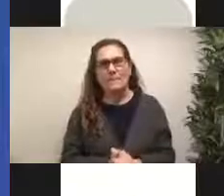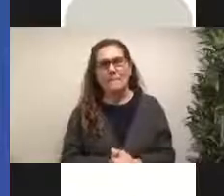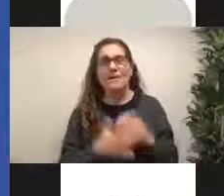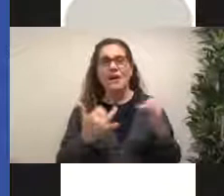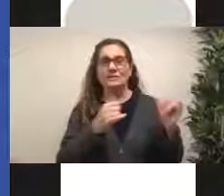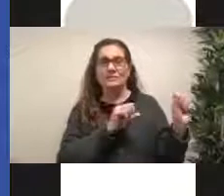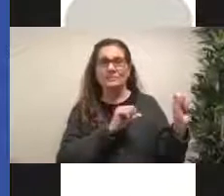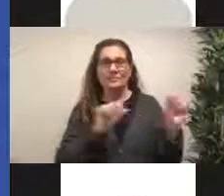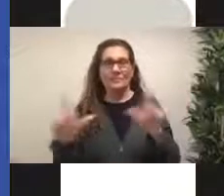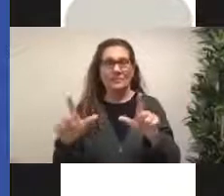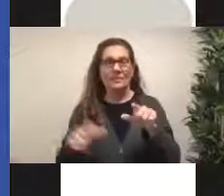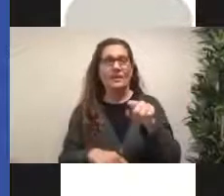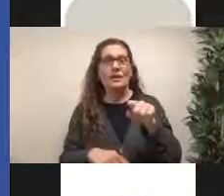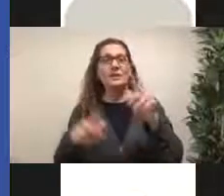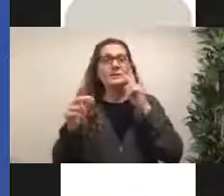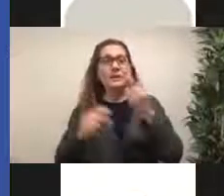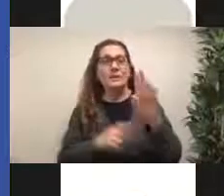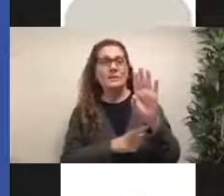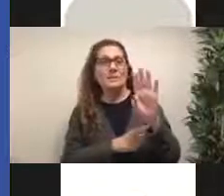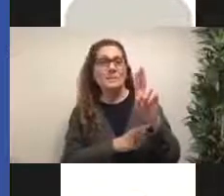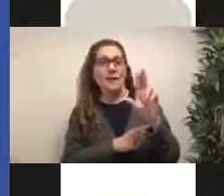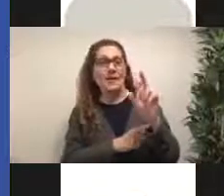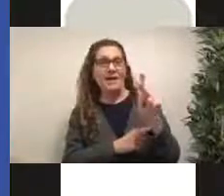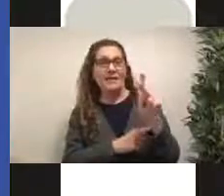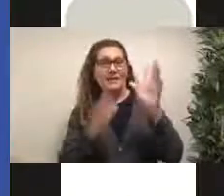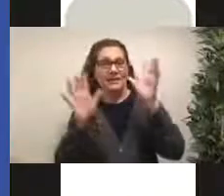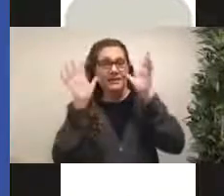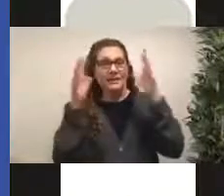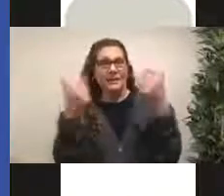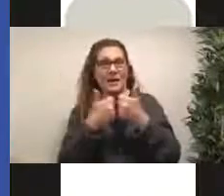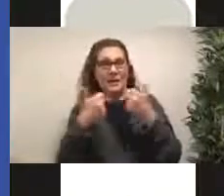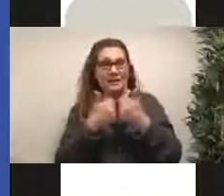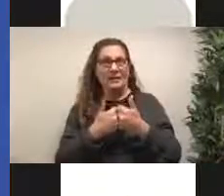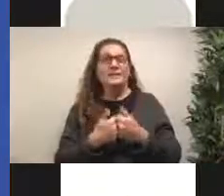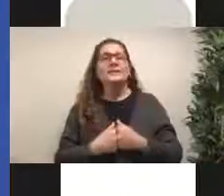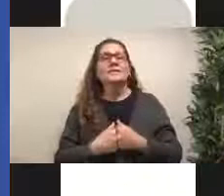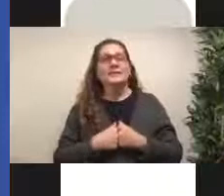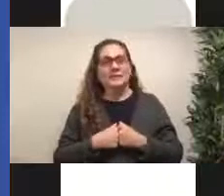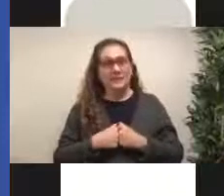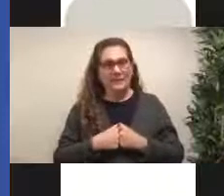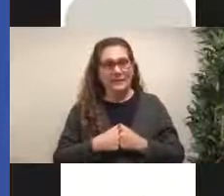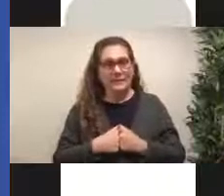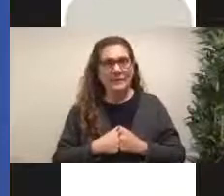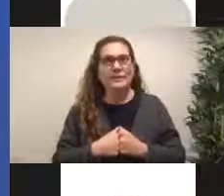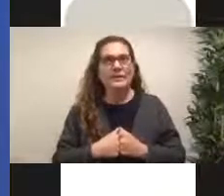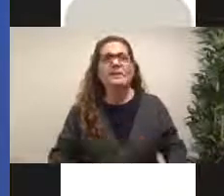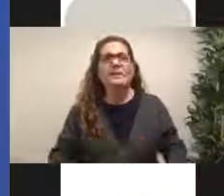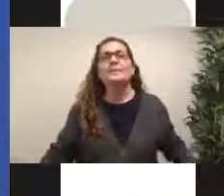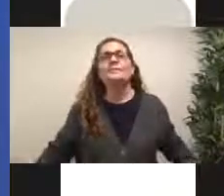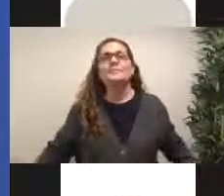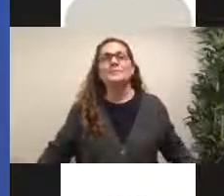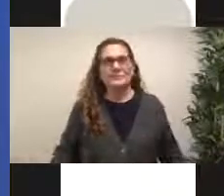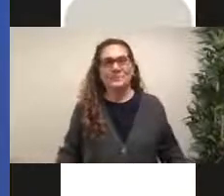they're playing well, but this past Saturday, the Milwaukee Health Department and the Bucks held another vaccine clinic at the Pfizer Forum,